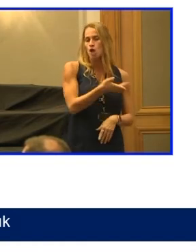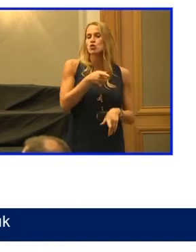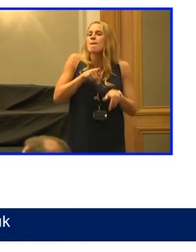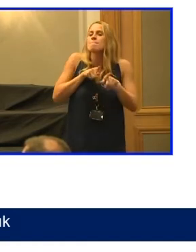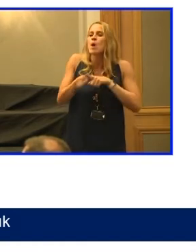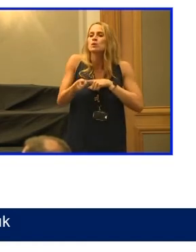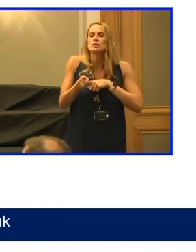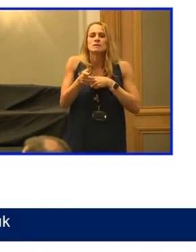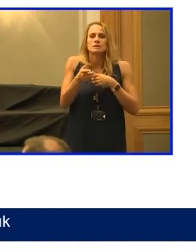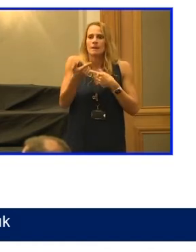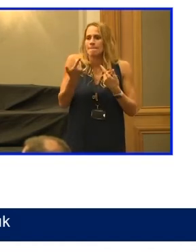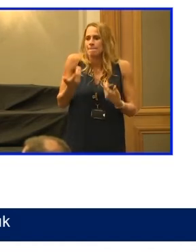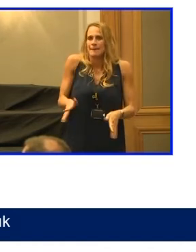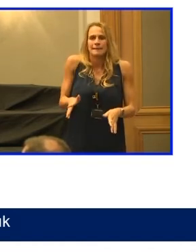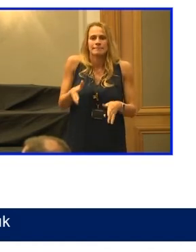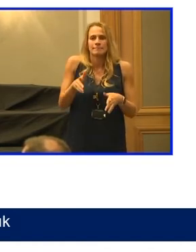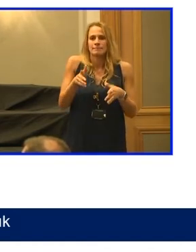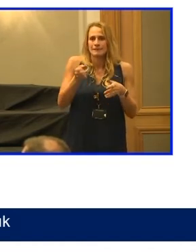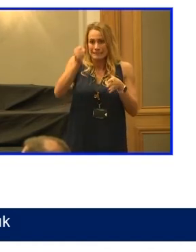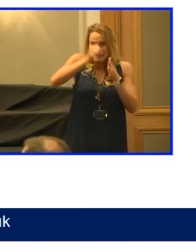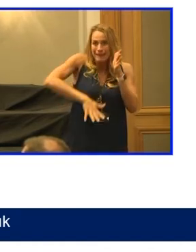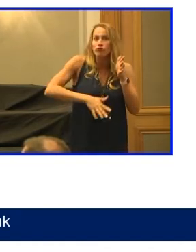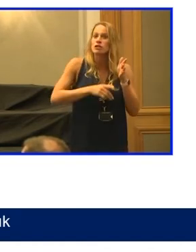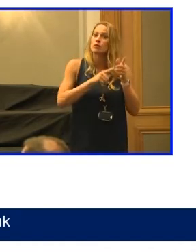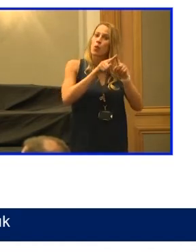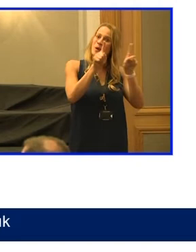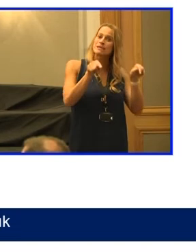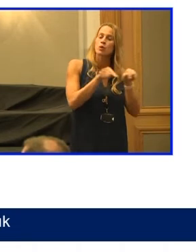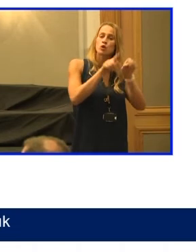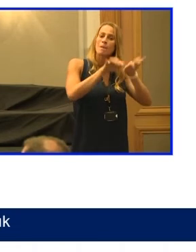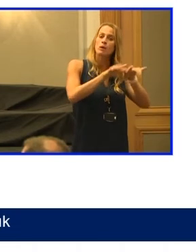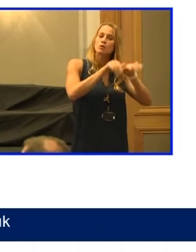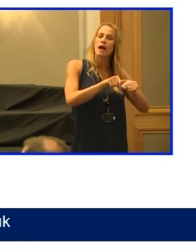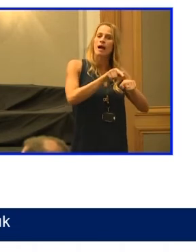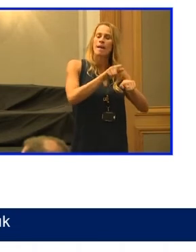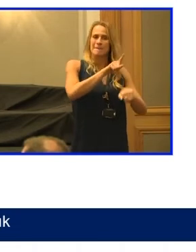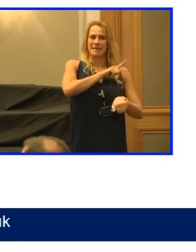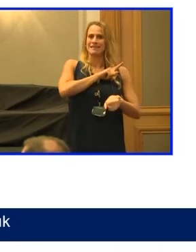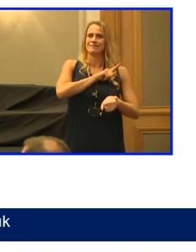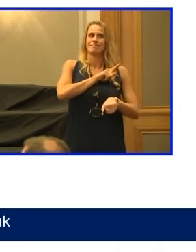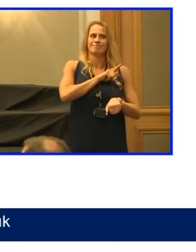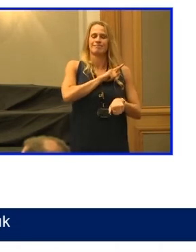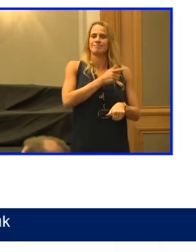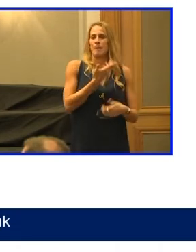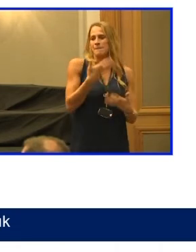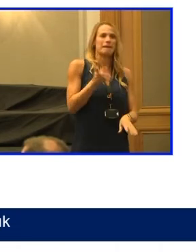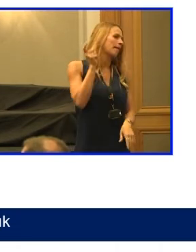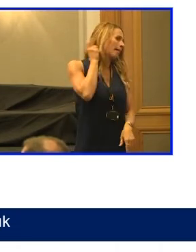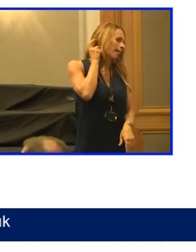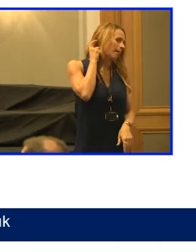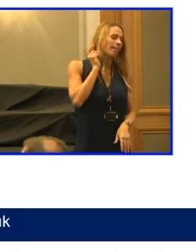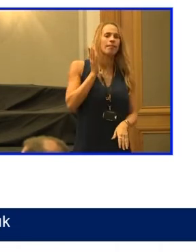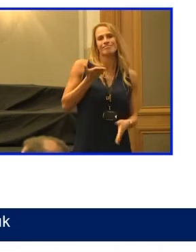who have experience with a system will use that because that's what normally helps them to go into that next level. So for example, if you're going to go into an